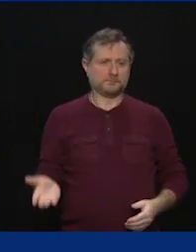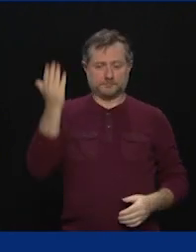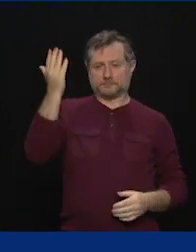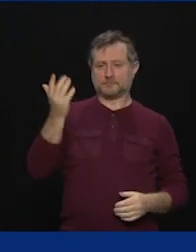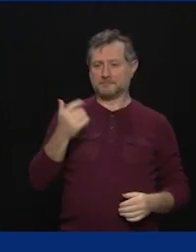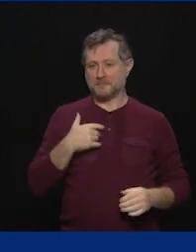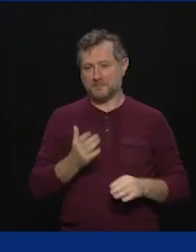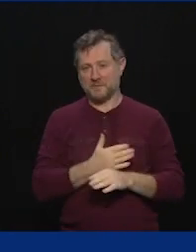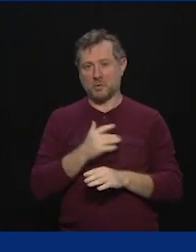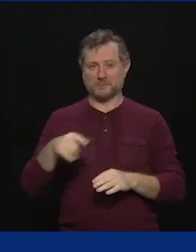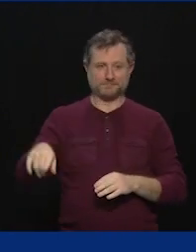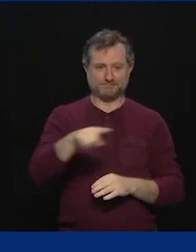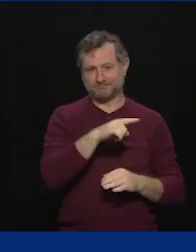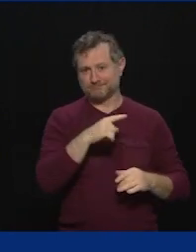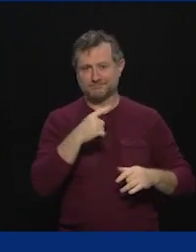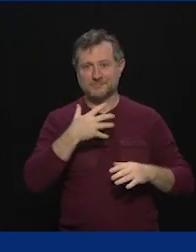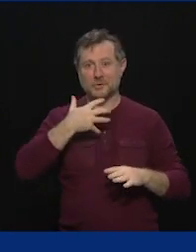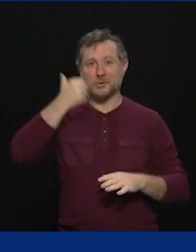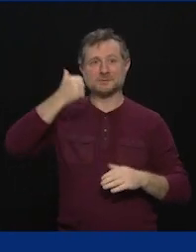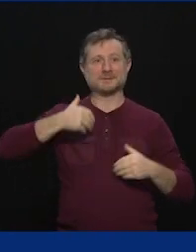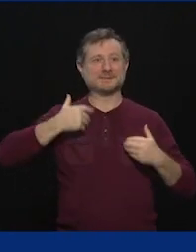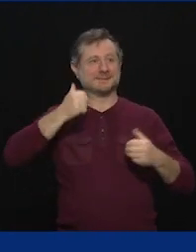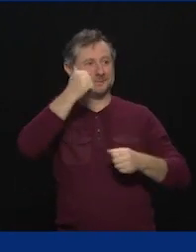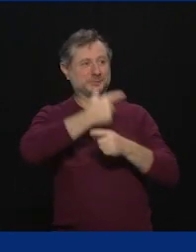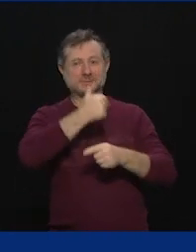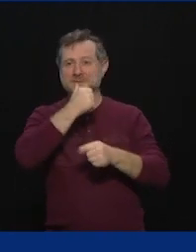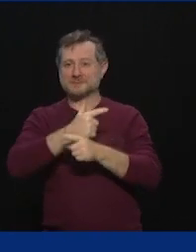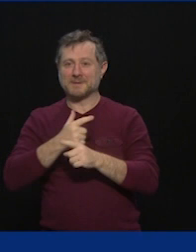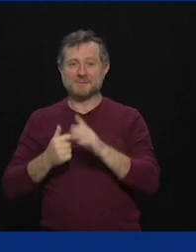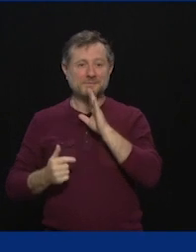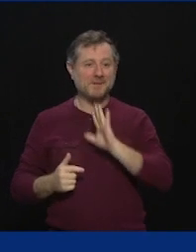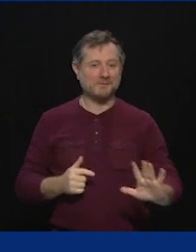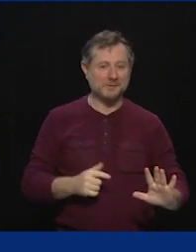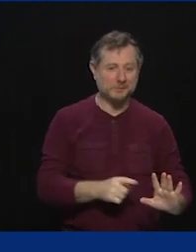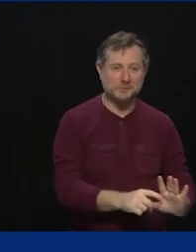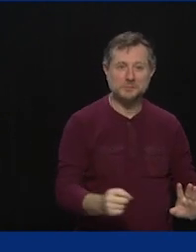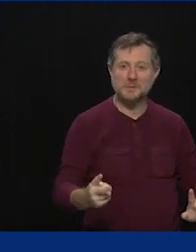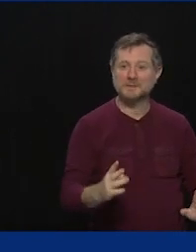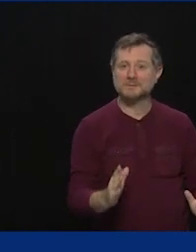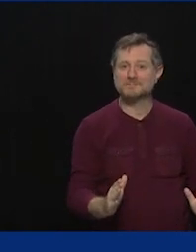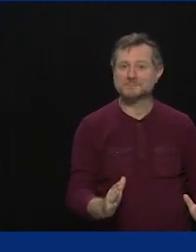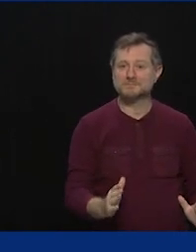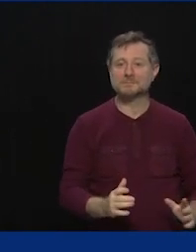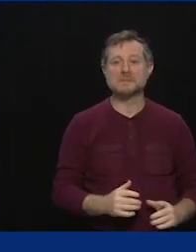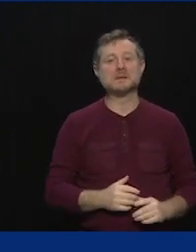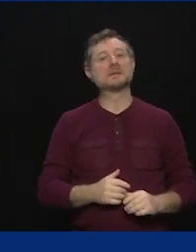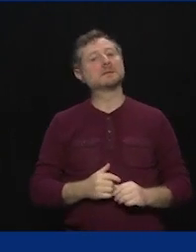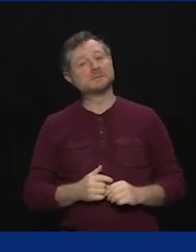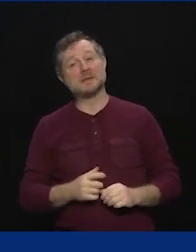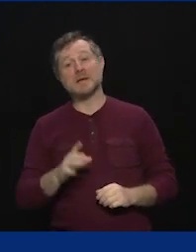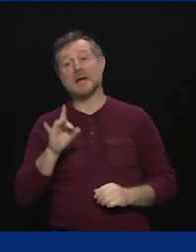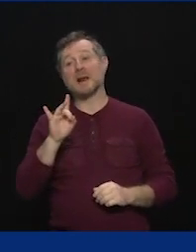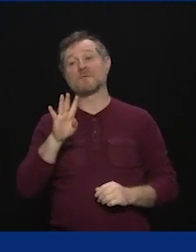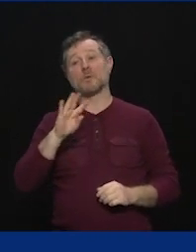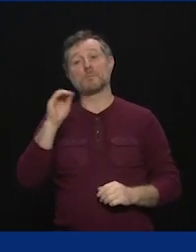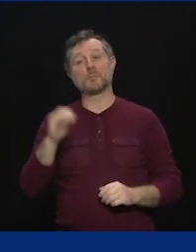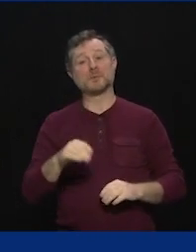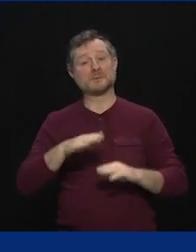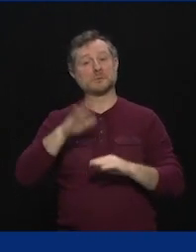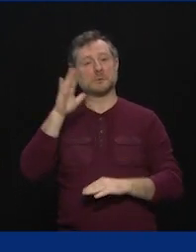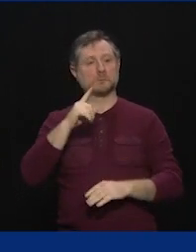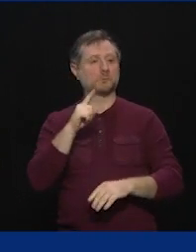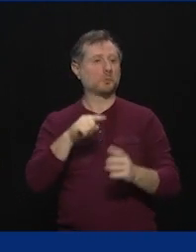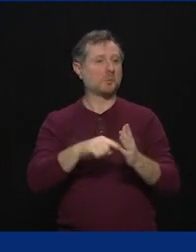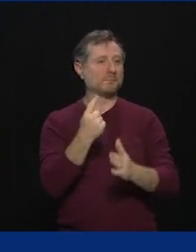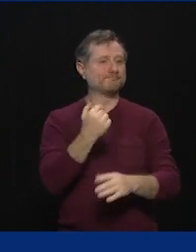eligible, which I hope would be before too long, the 5 to 11-year-olds. But 84% with at least one dose, almost 85, that's